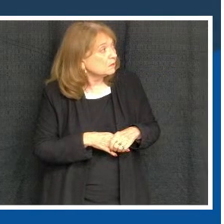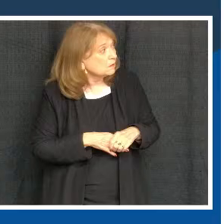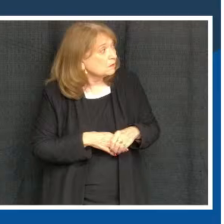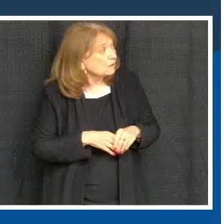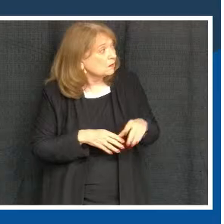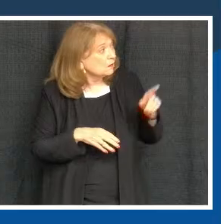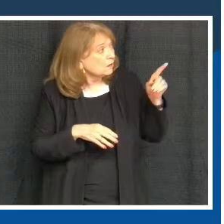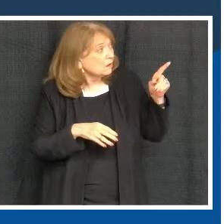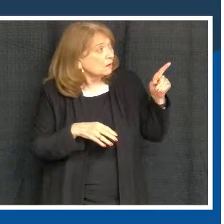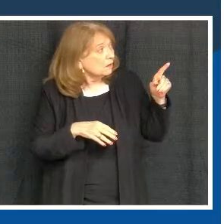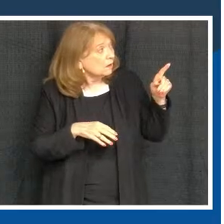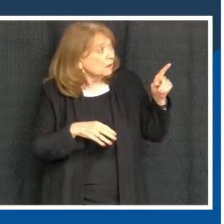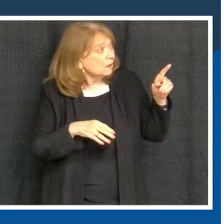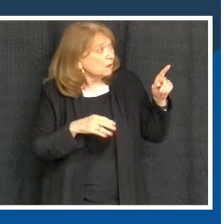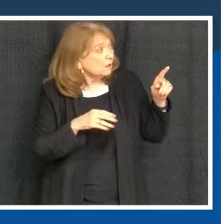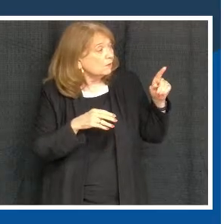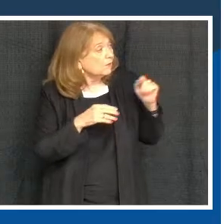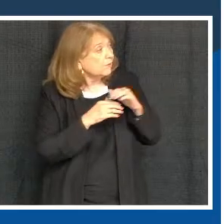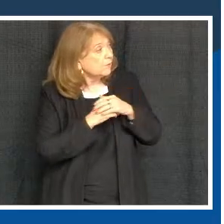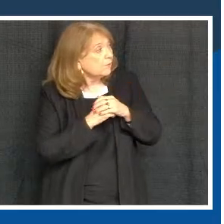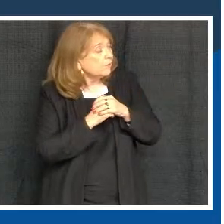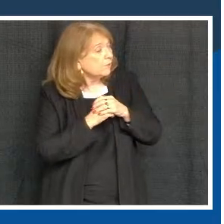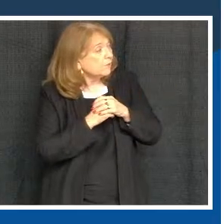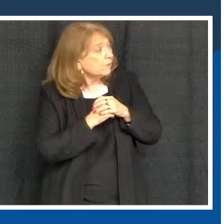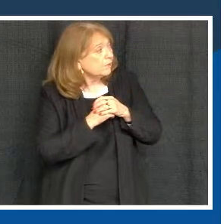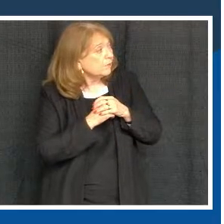Looking back towards downtown.